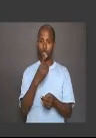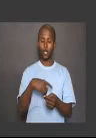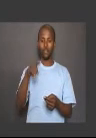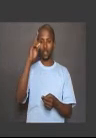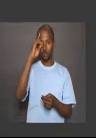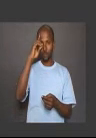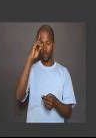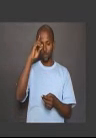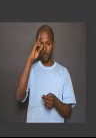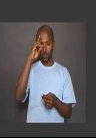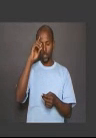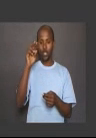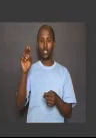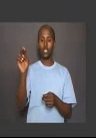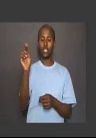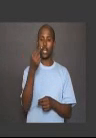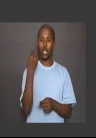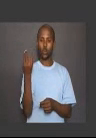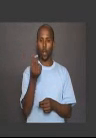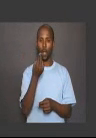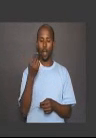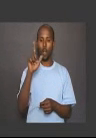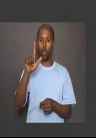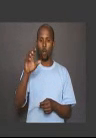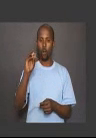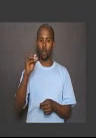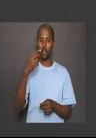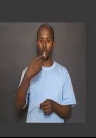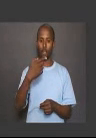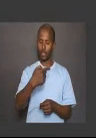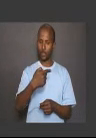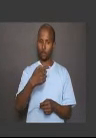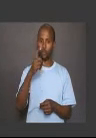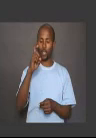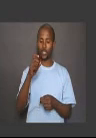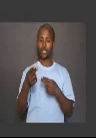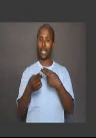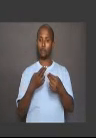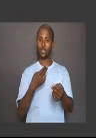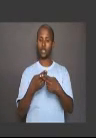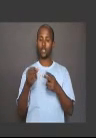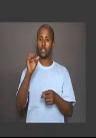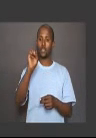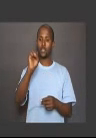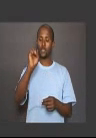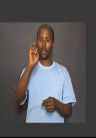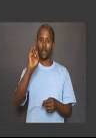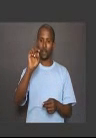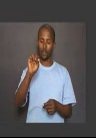derivative of the natural logarithm of x times sine